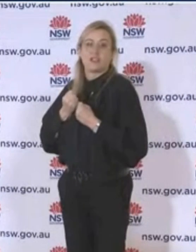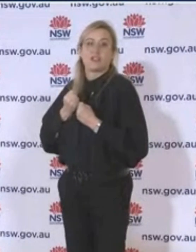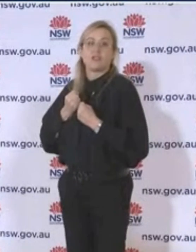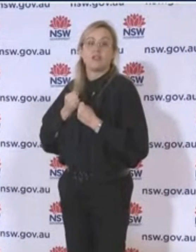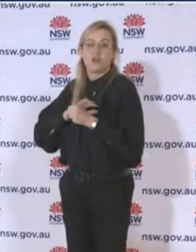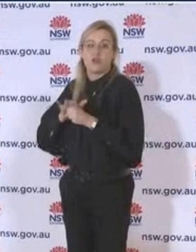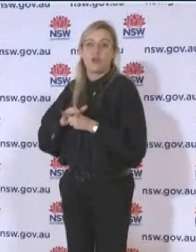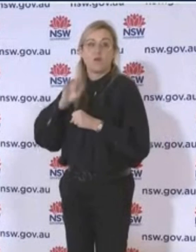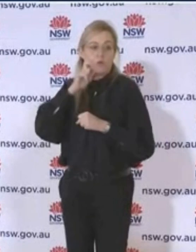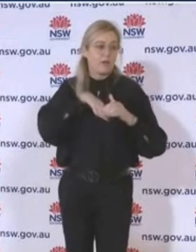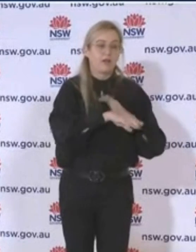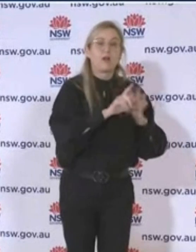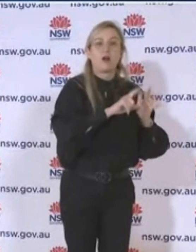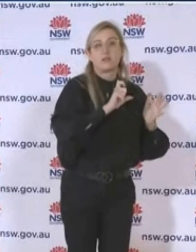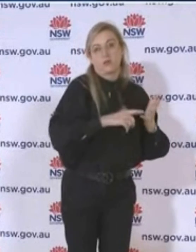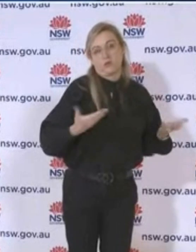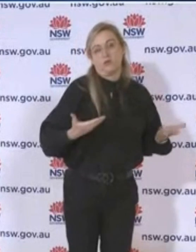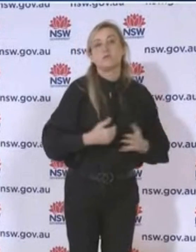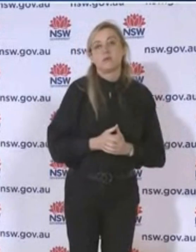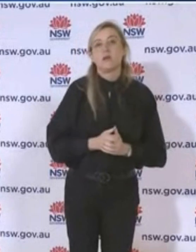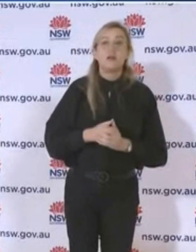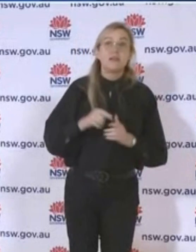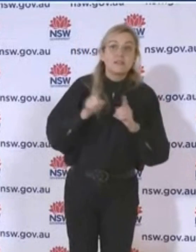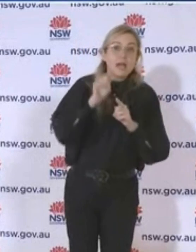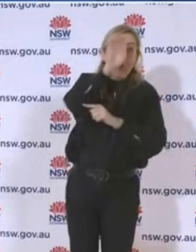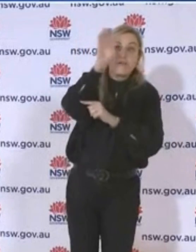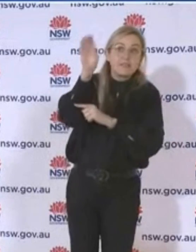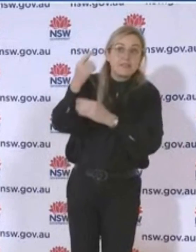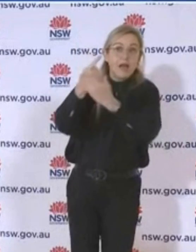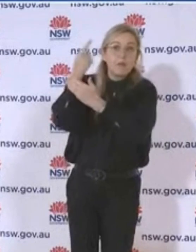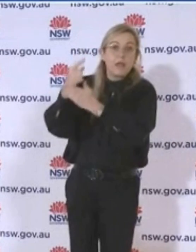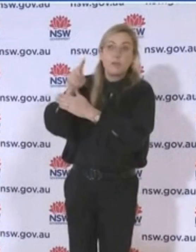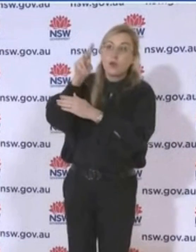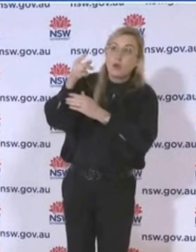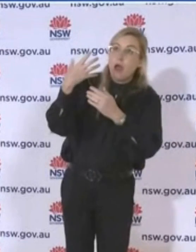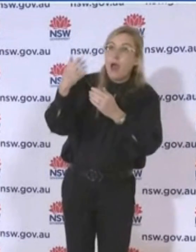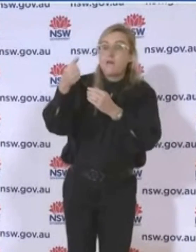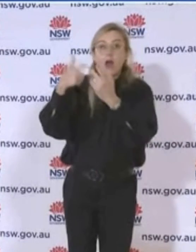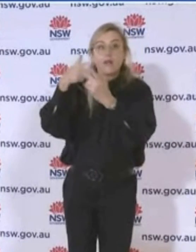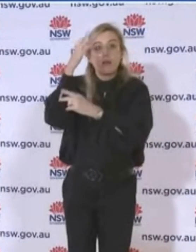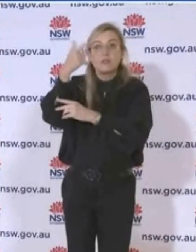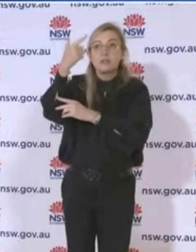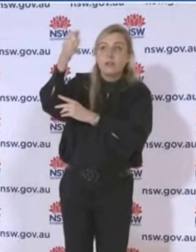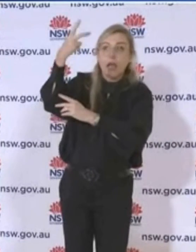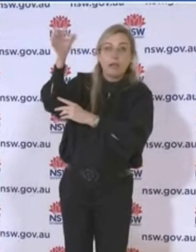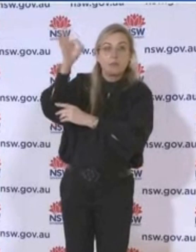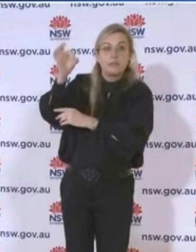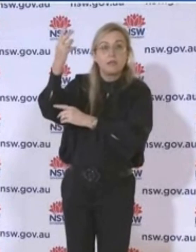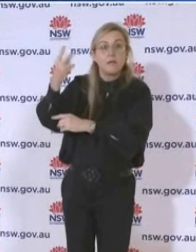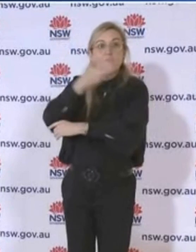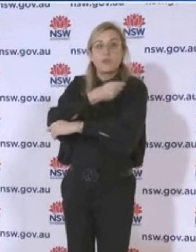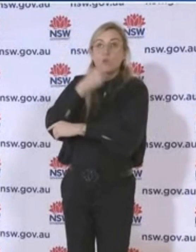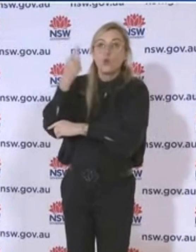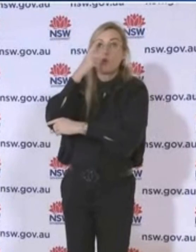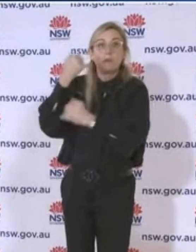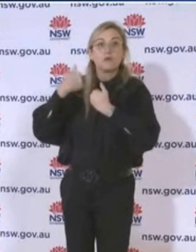vaccinated, protect yourself and your community, because hope is just around the corner. October will be here before we know it. But obviously, before